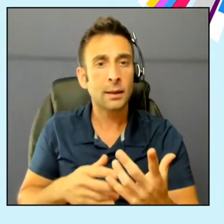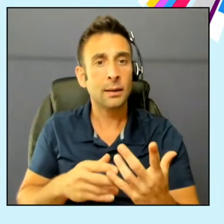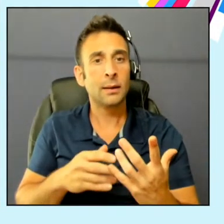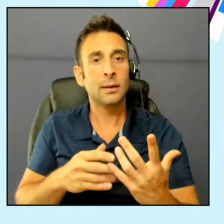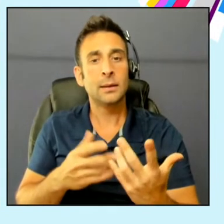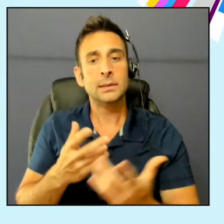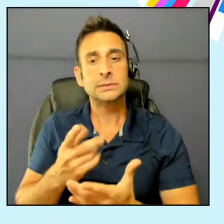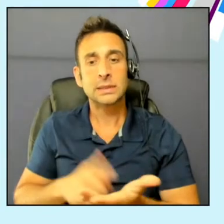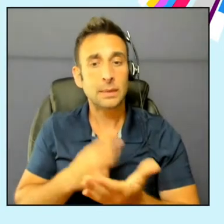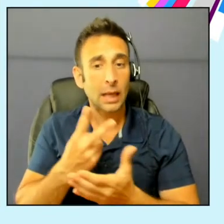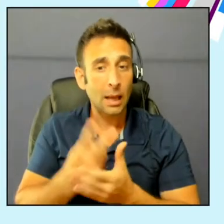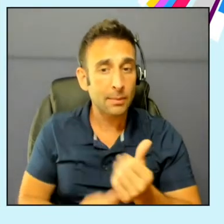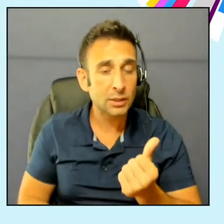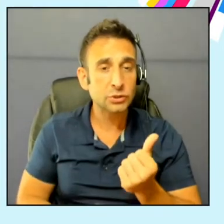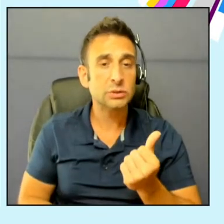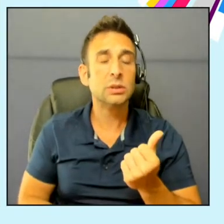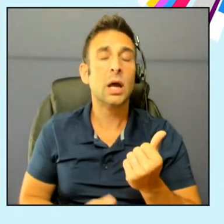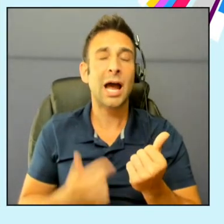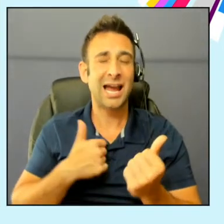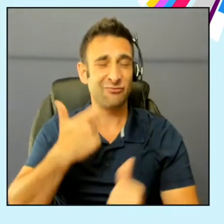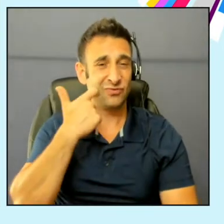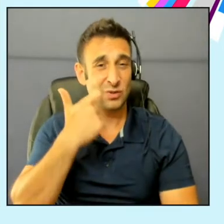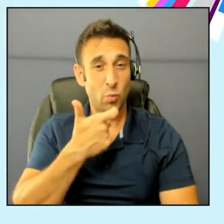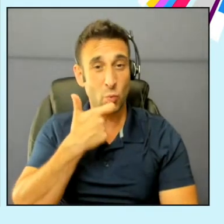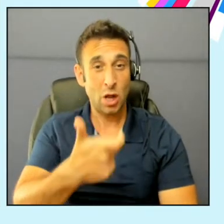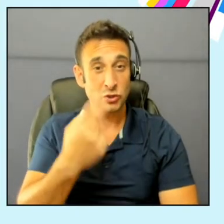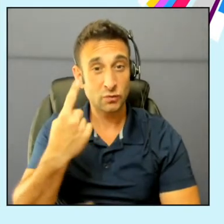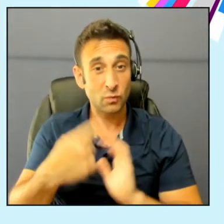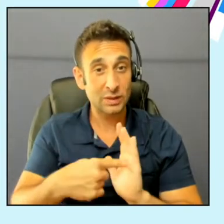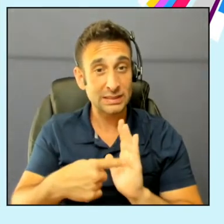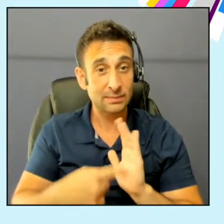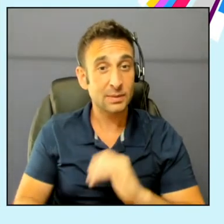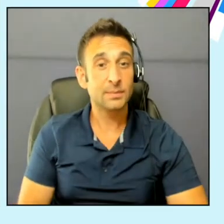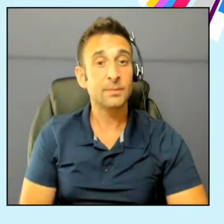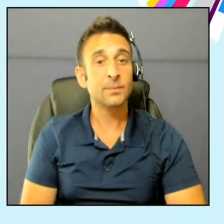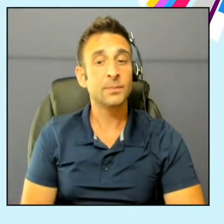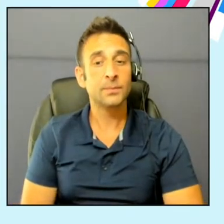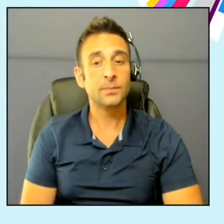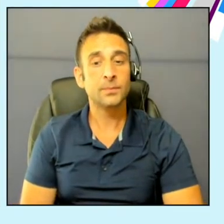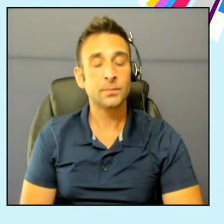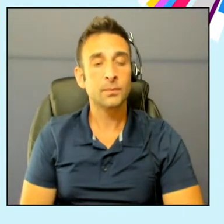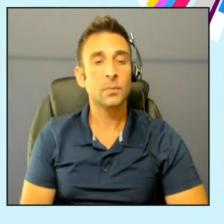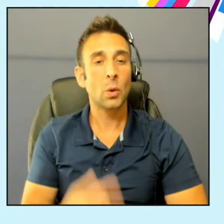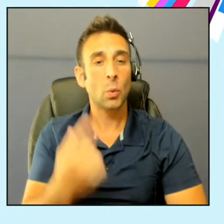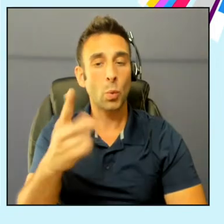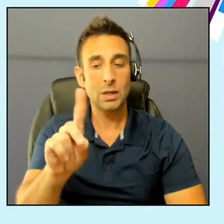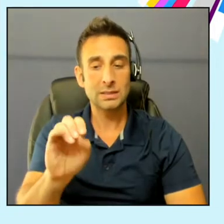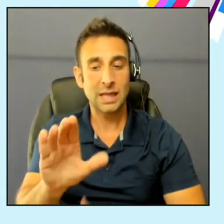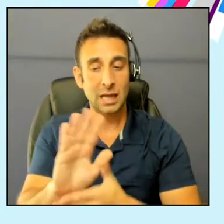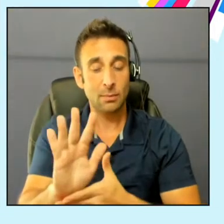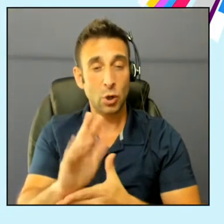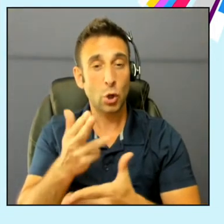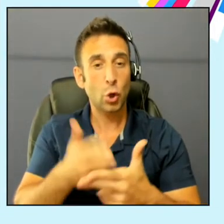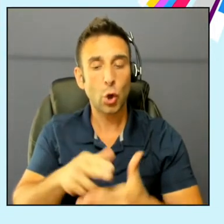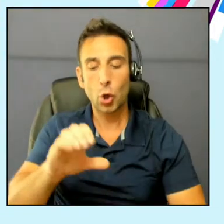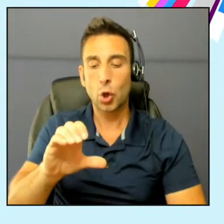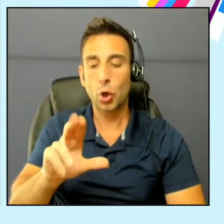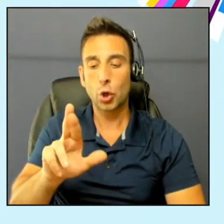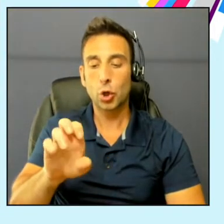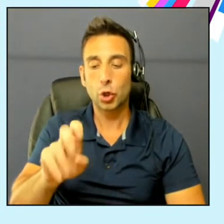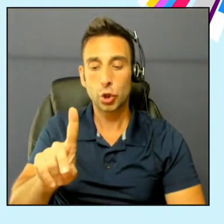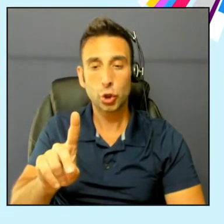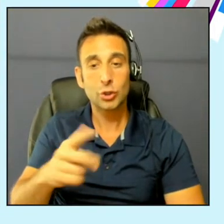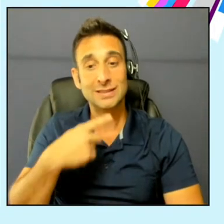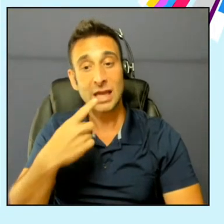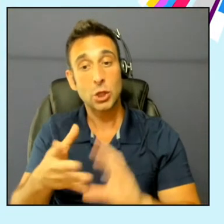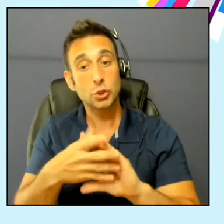etc.? I recently watched, for example, the documentary called Cured, which tells the story of